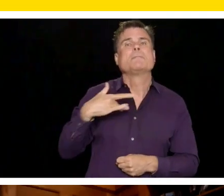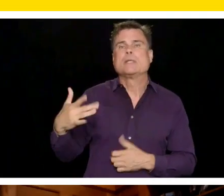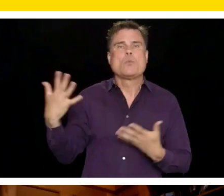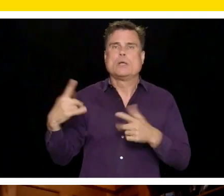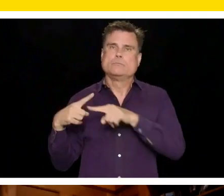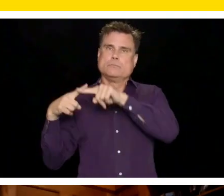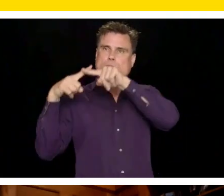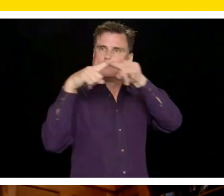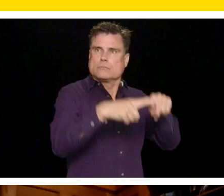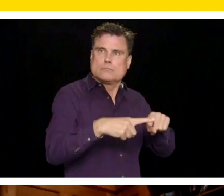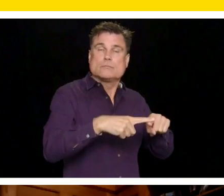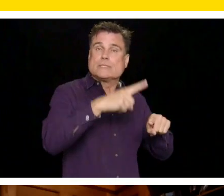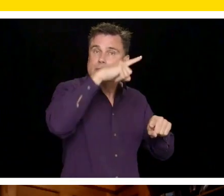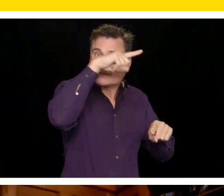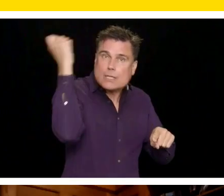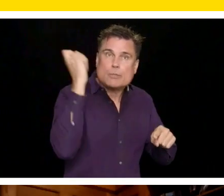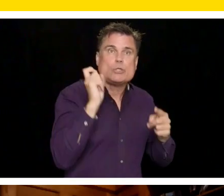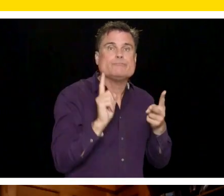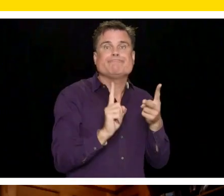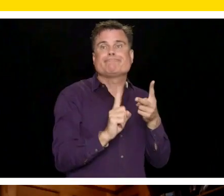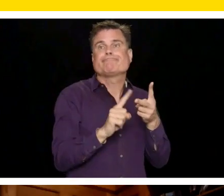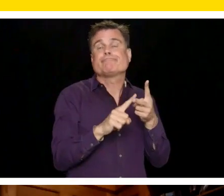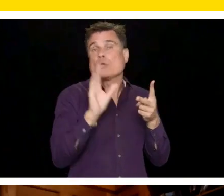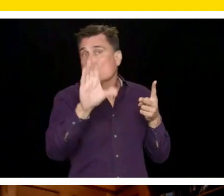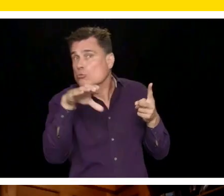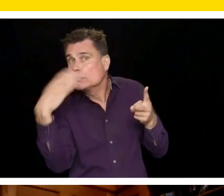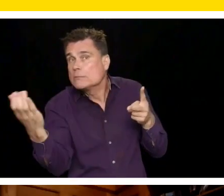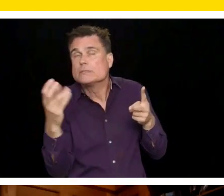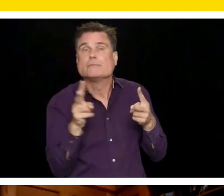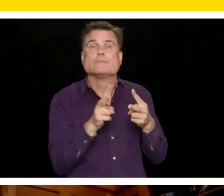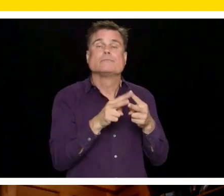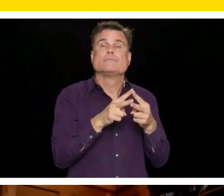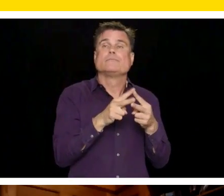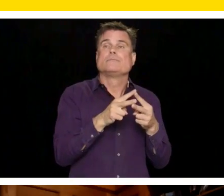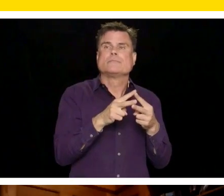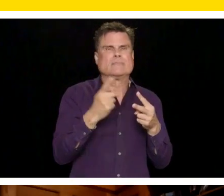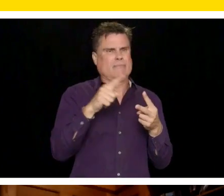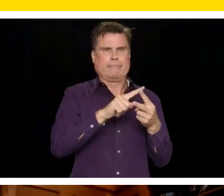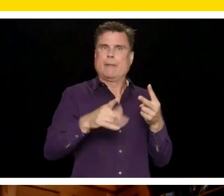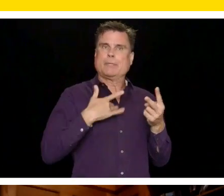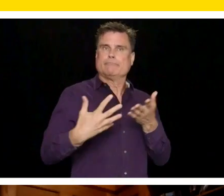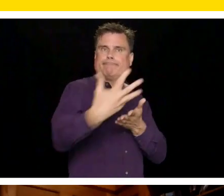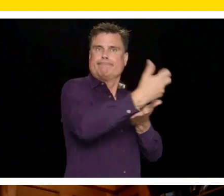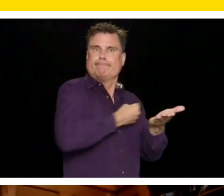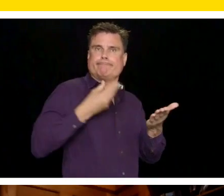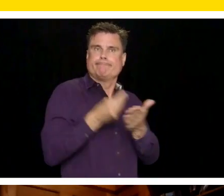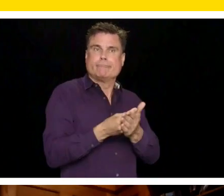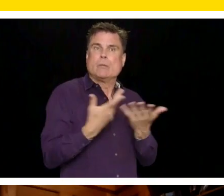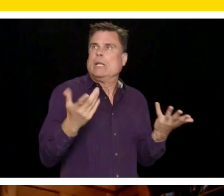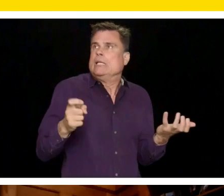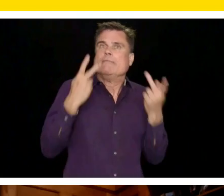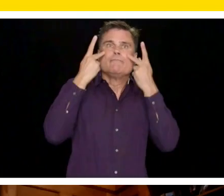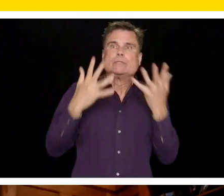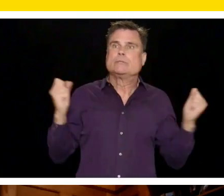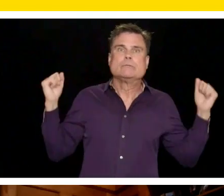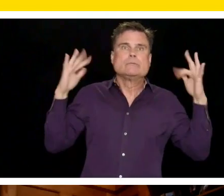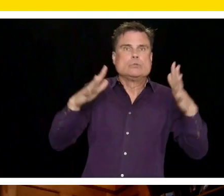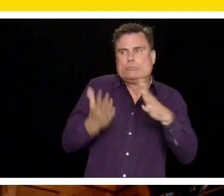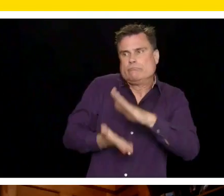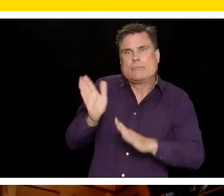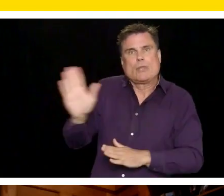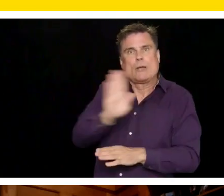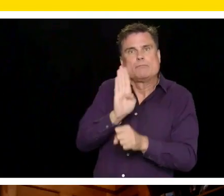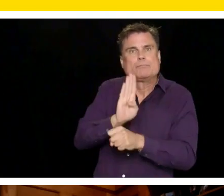is a big topic for a lot of seasonal tourism operators. The riding I represent, beautiful Nelson Creston in the